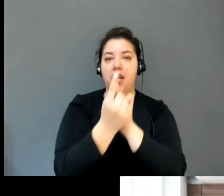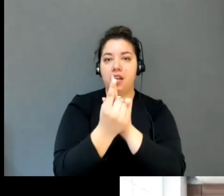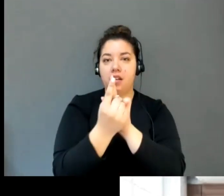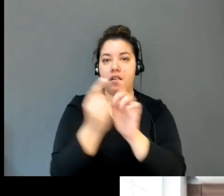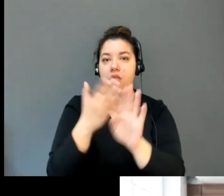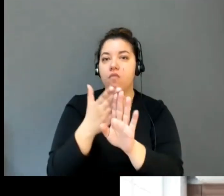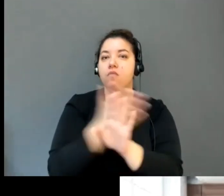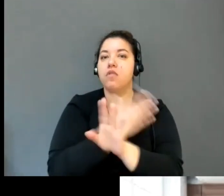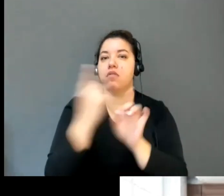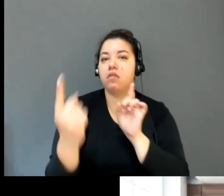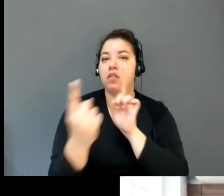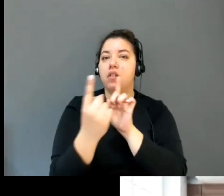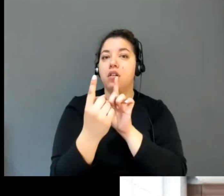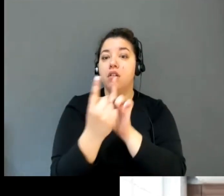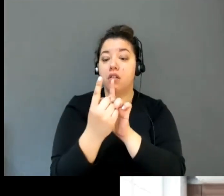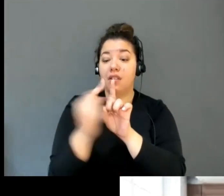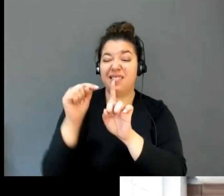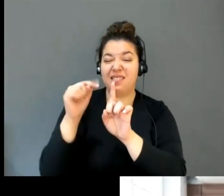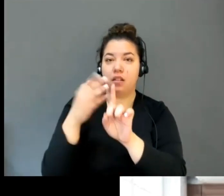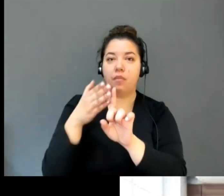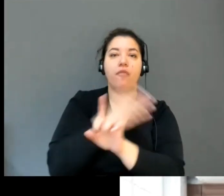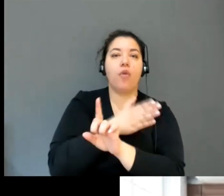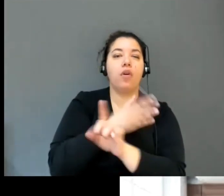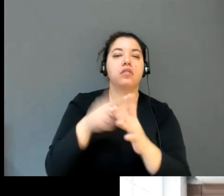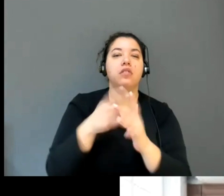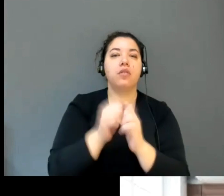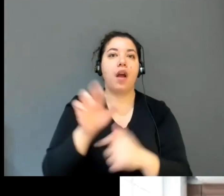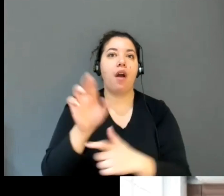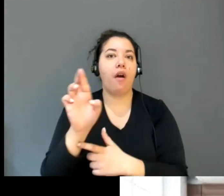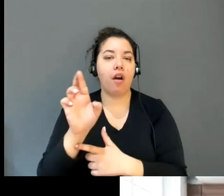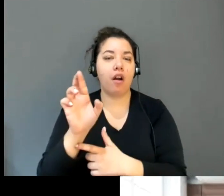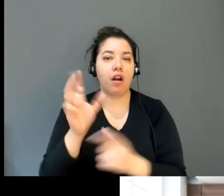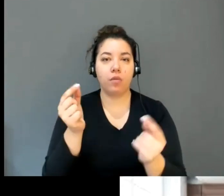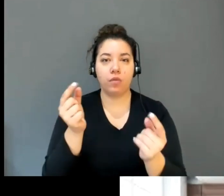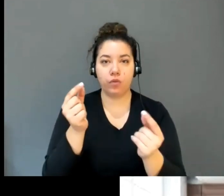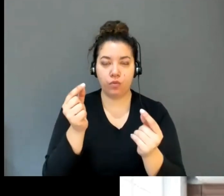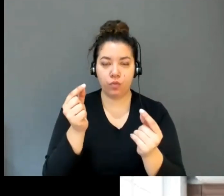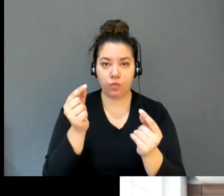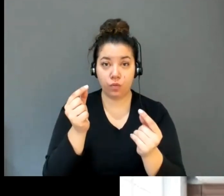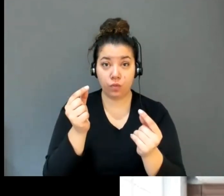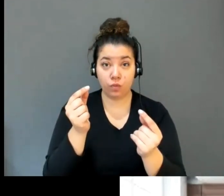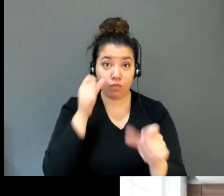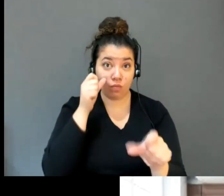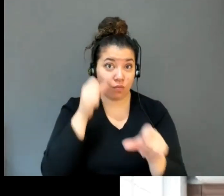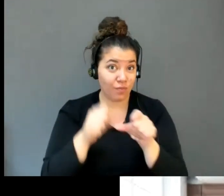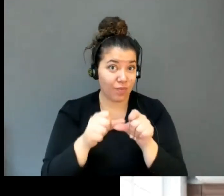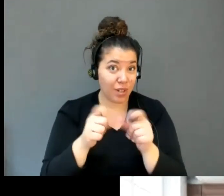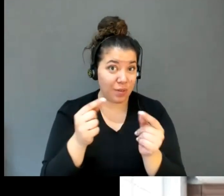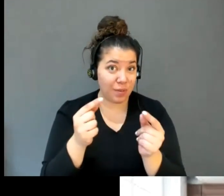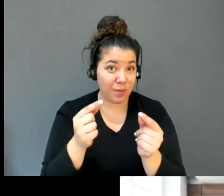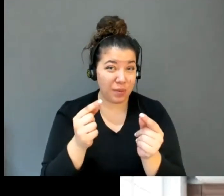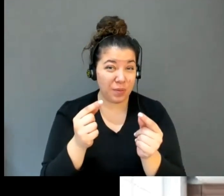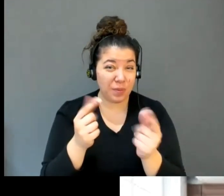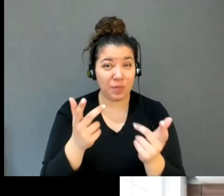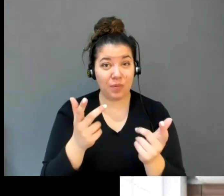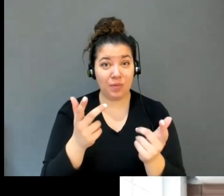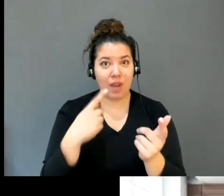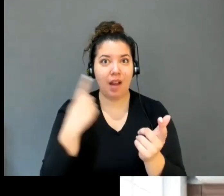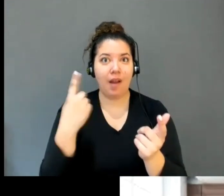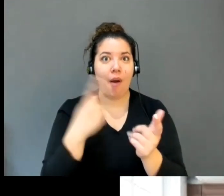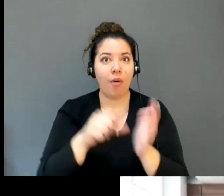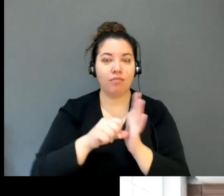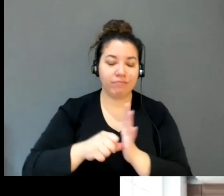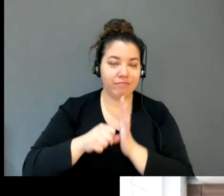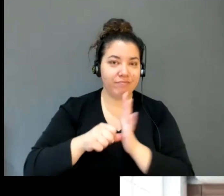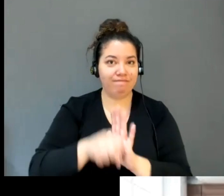we meet with that person. It's an R word. Who knows what I'm talking about? Those have been here before. What do I always talk about? And I